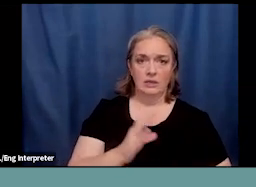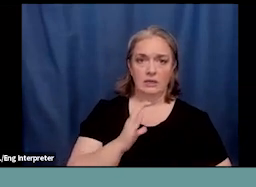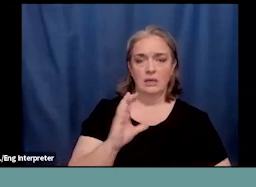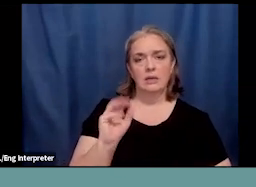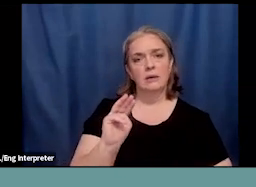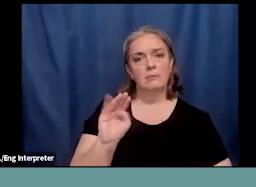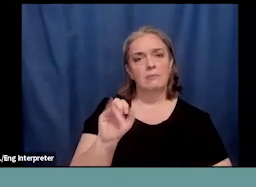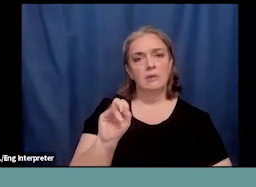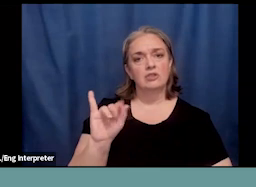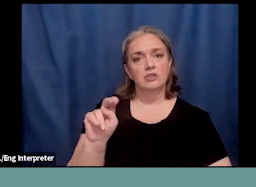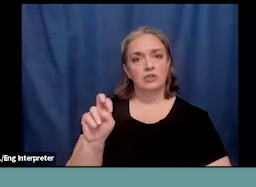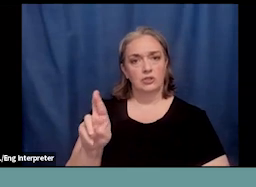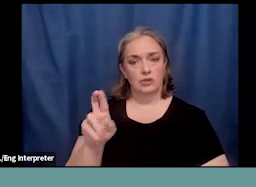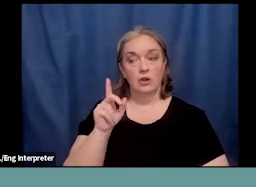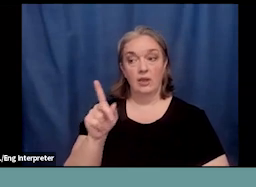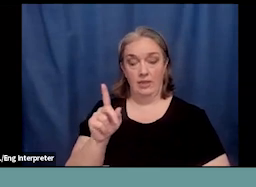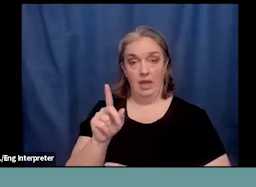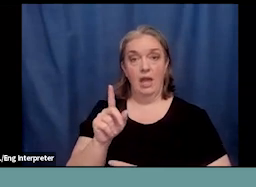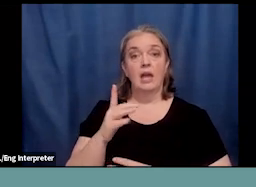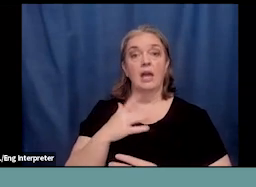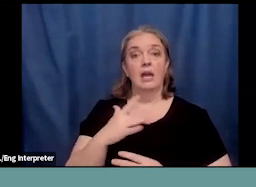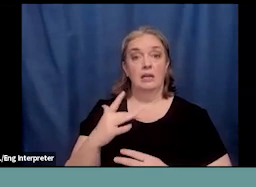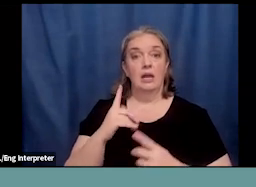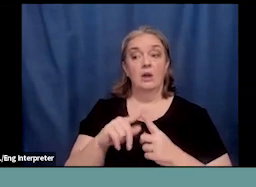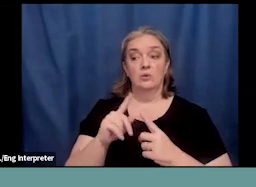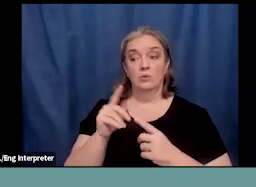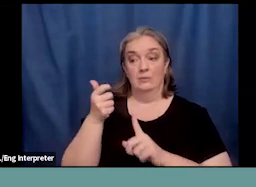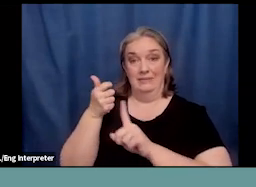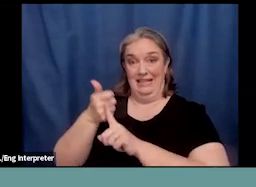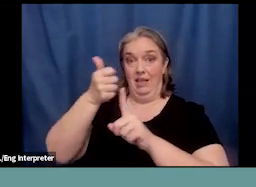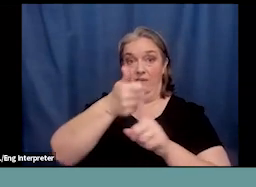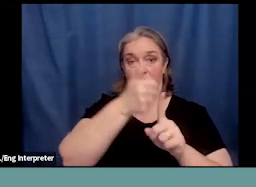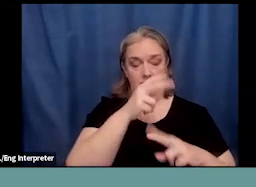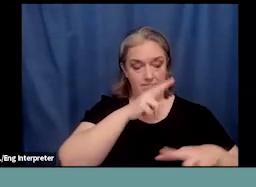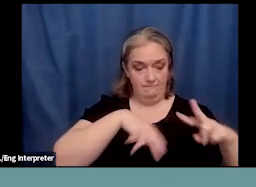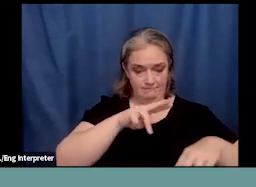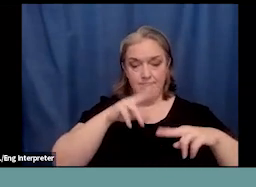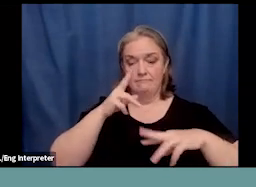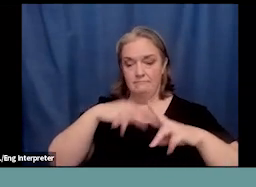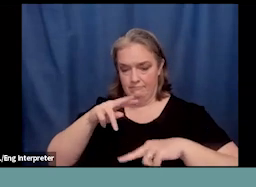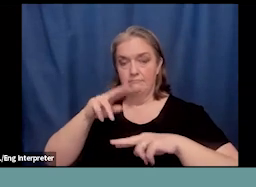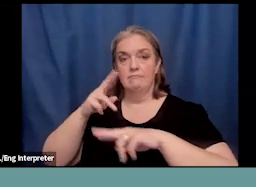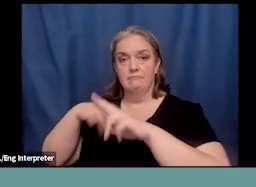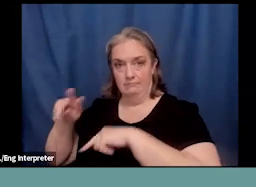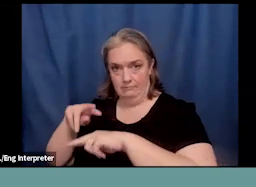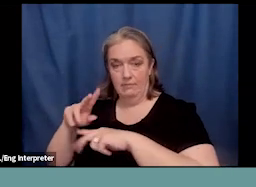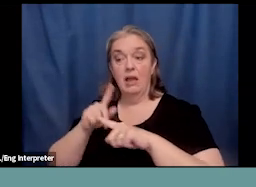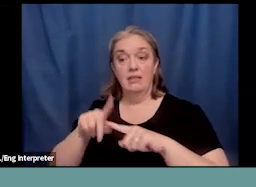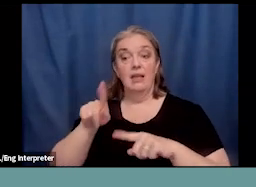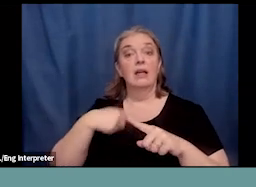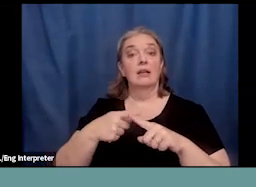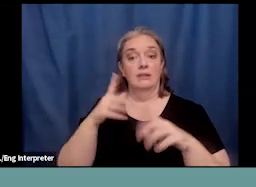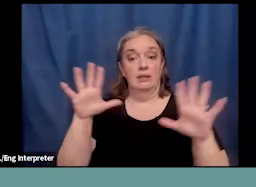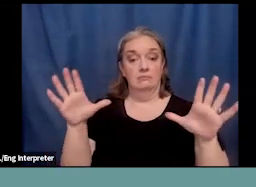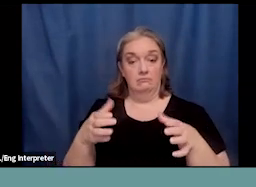grant applications both independently and in coordination with staff to ultimately make funding recommendations for